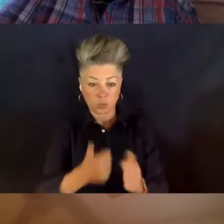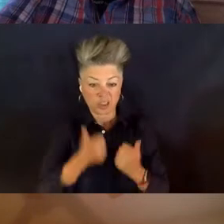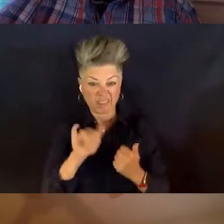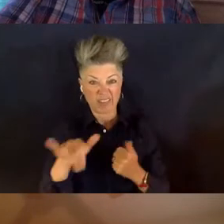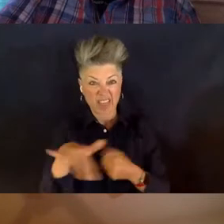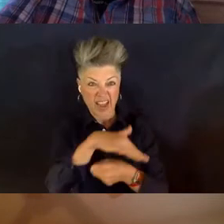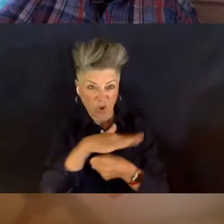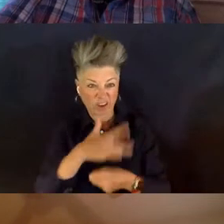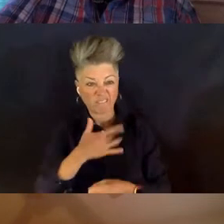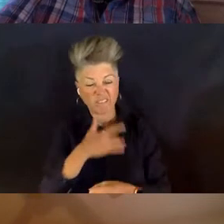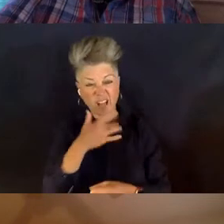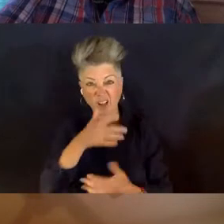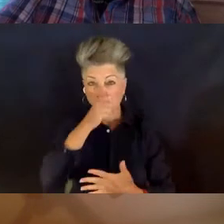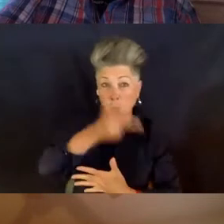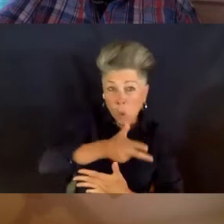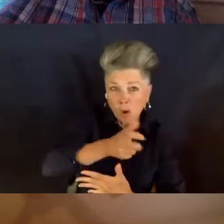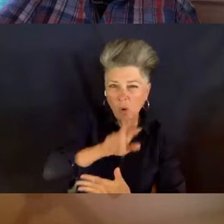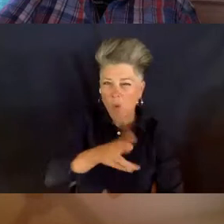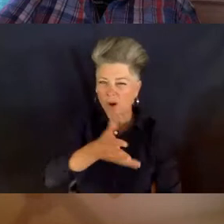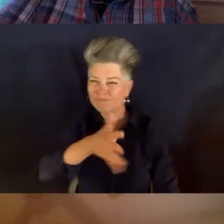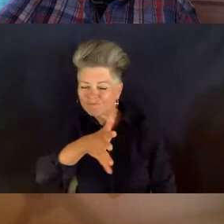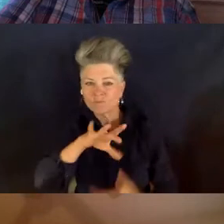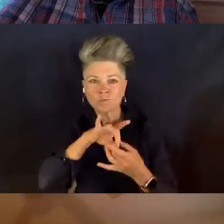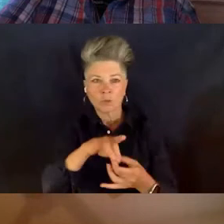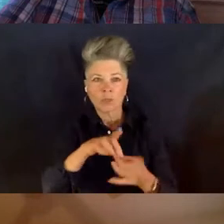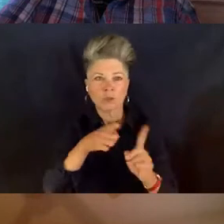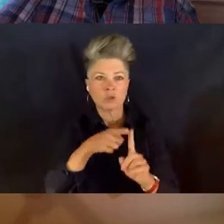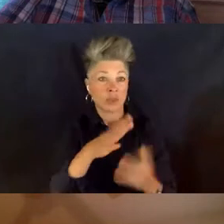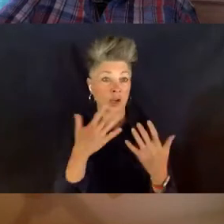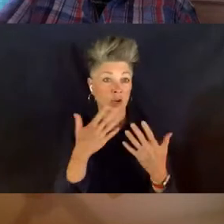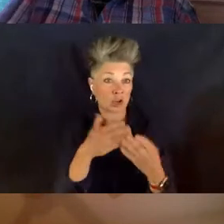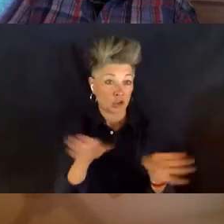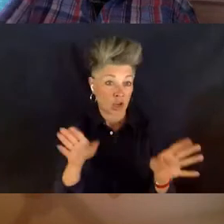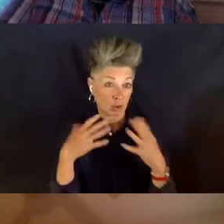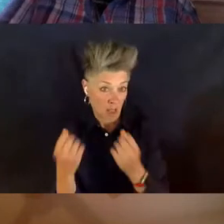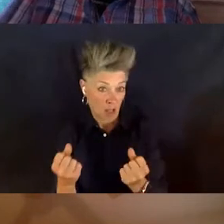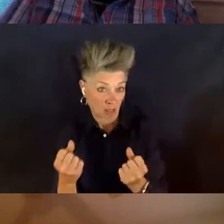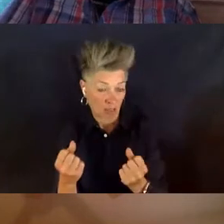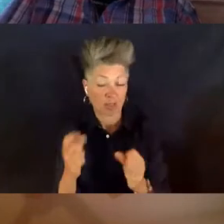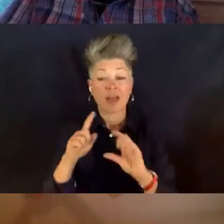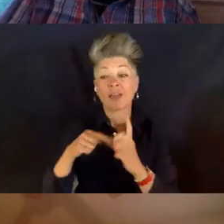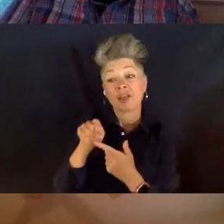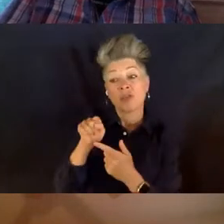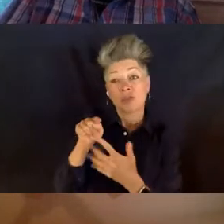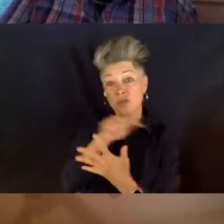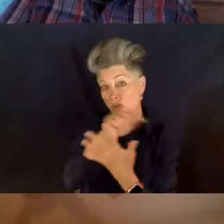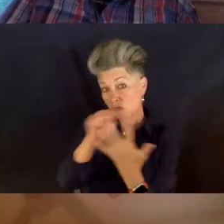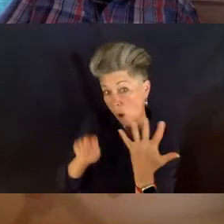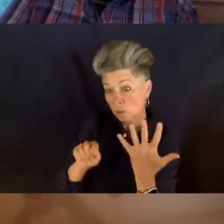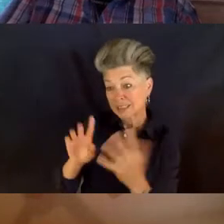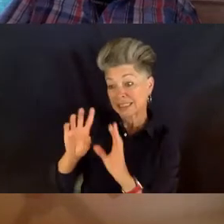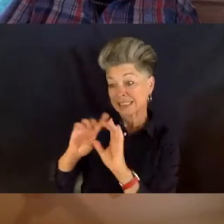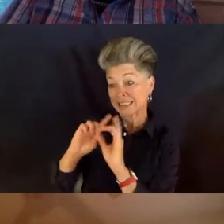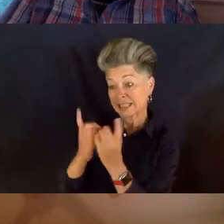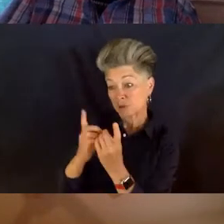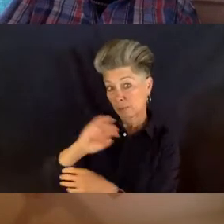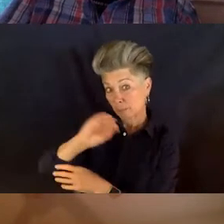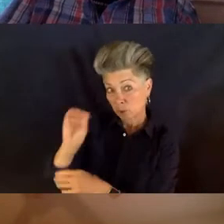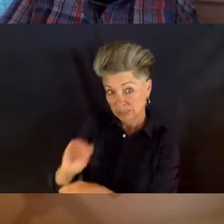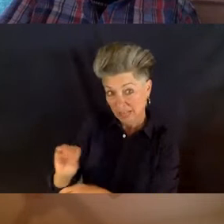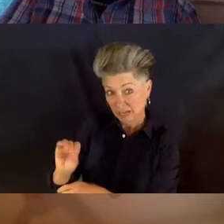or fair in regards to general health. And then when I compared these districts or percentages to